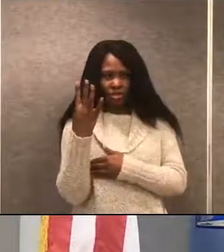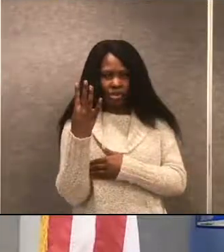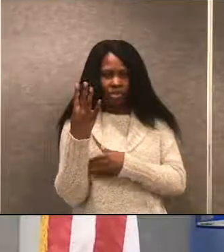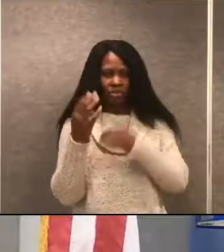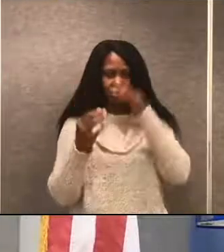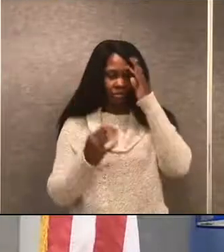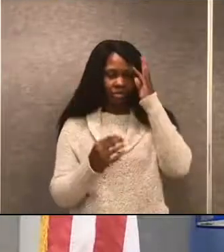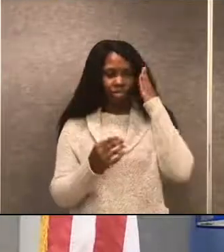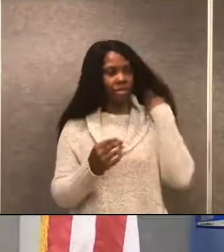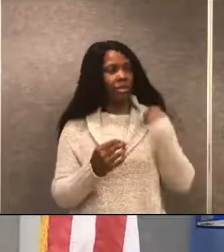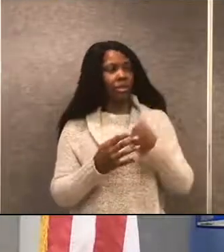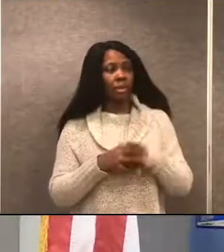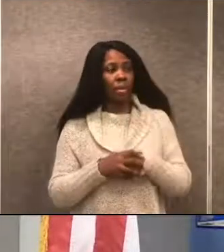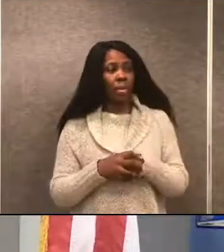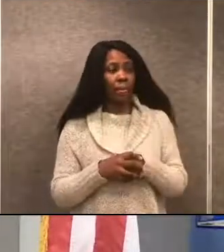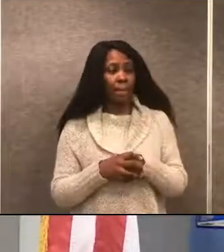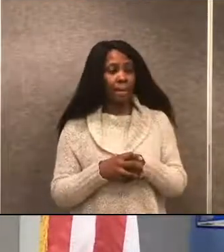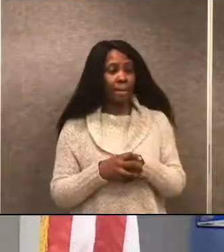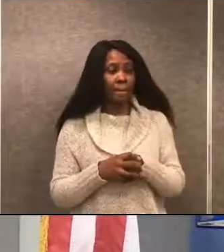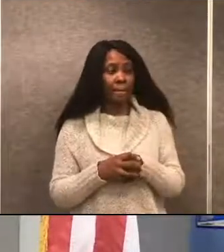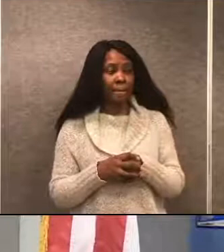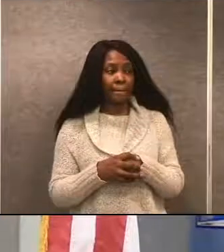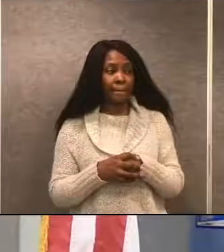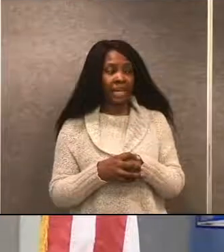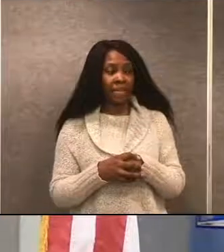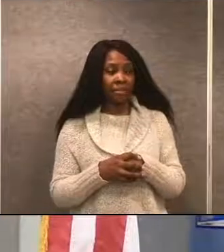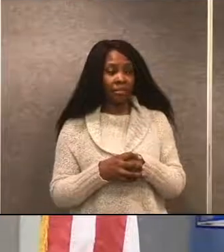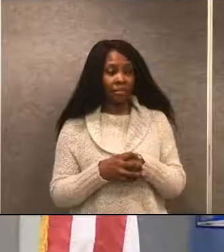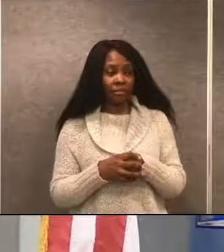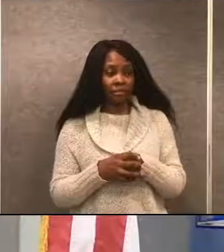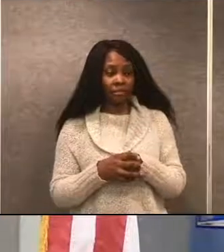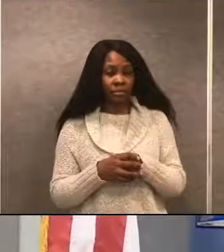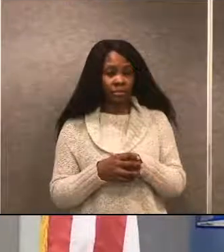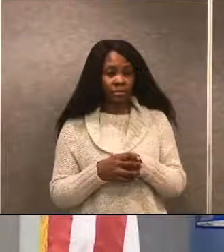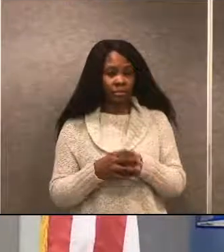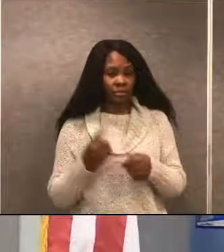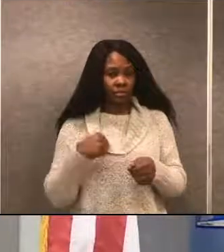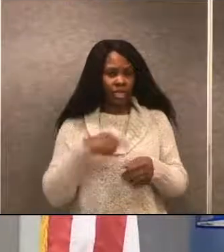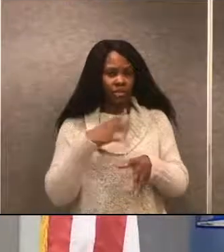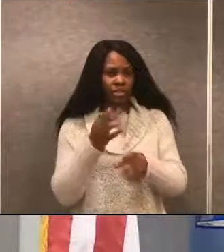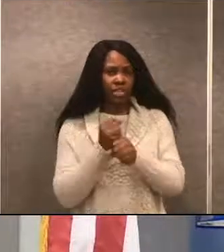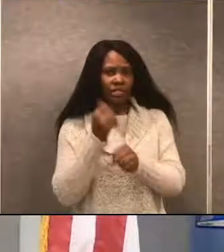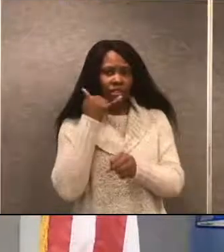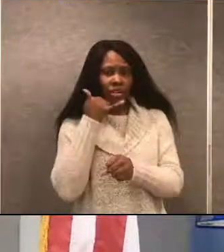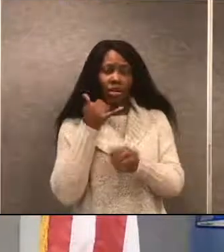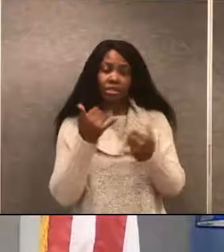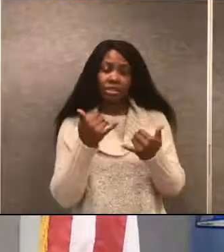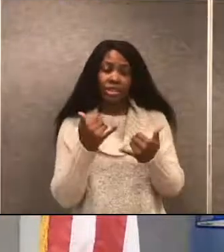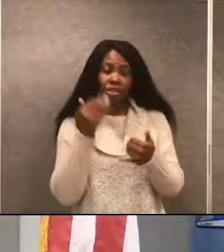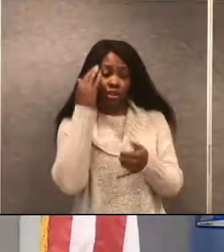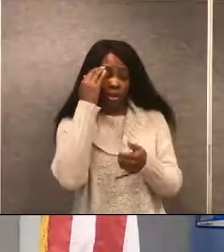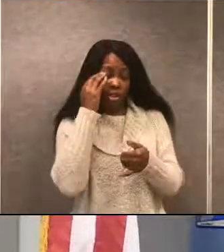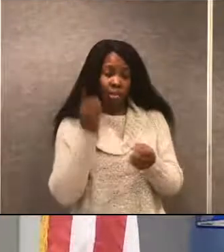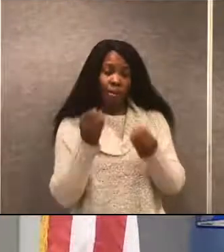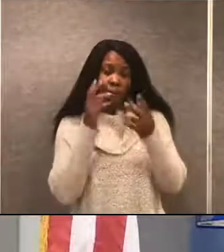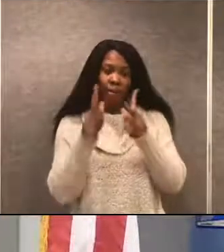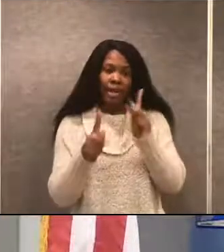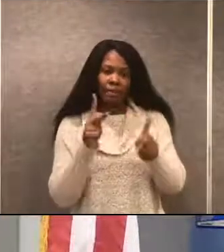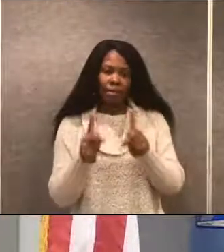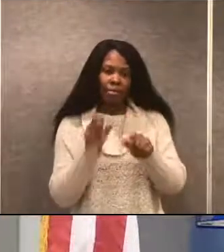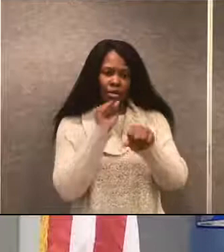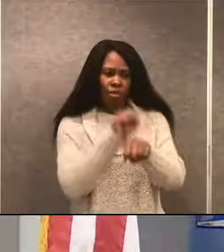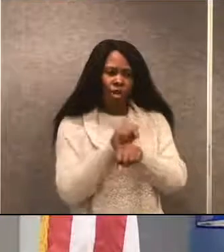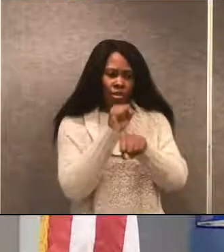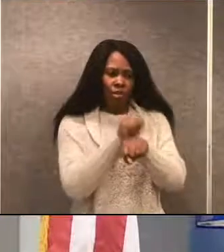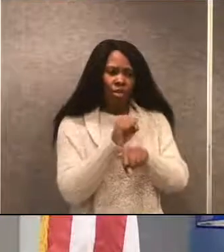today, and we know that there are many individuals working on behalf of the community to keep members safe, to